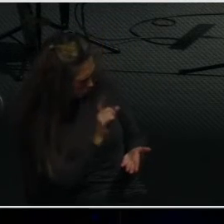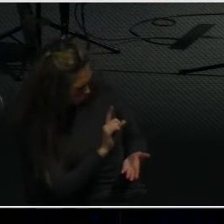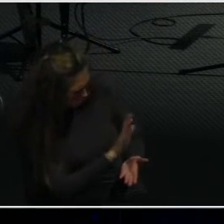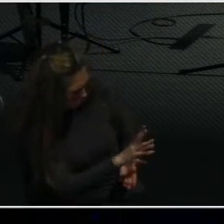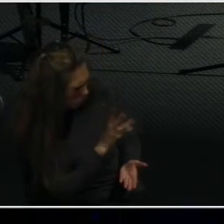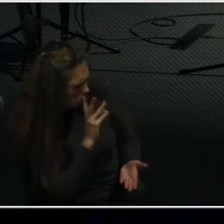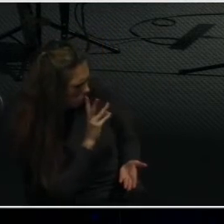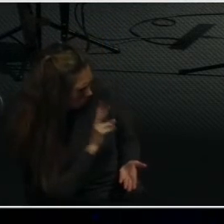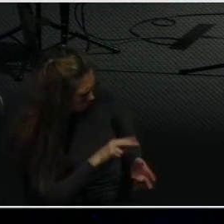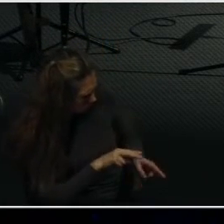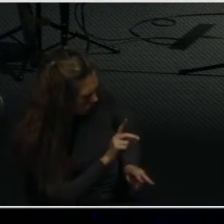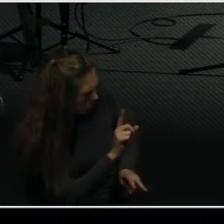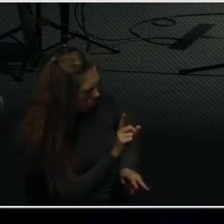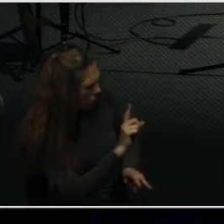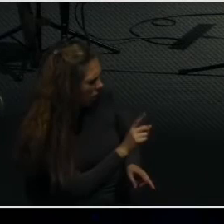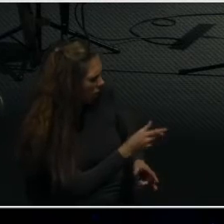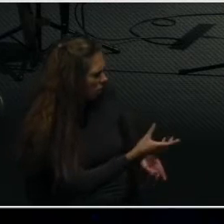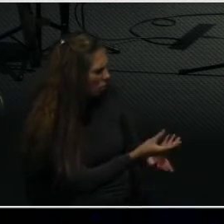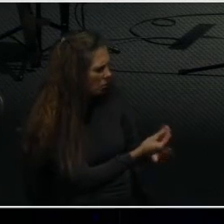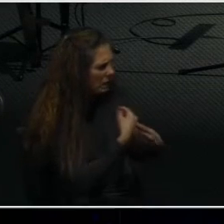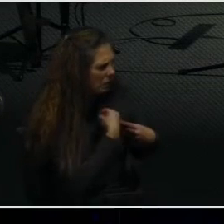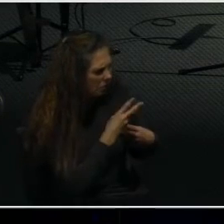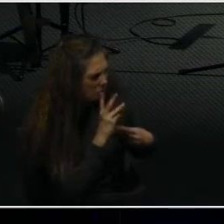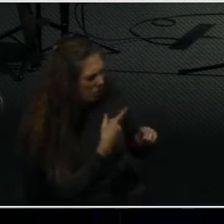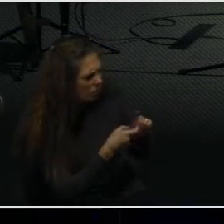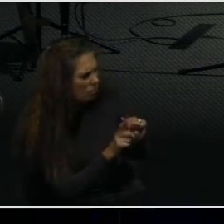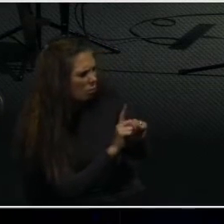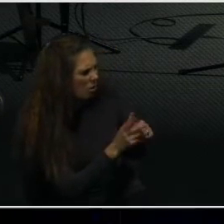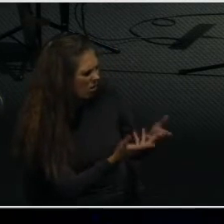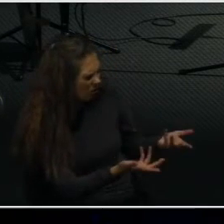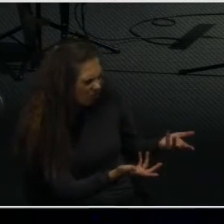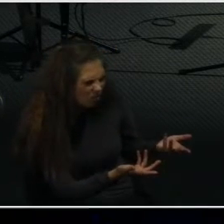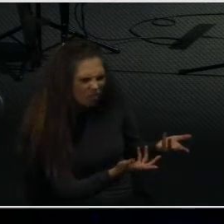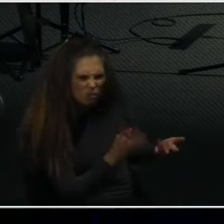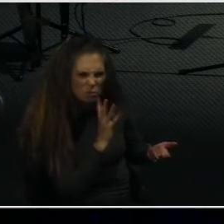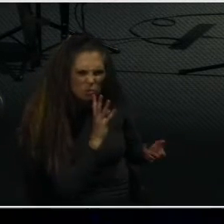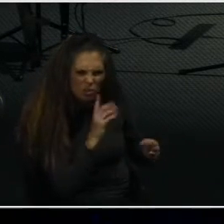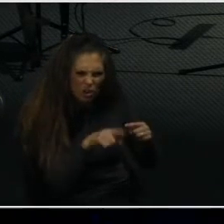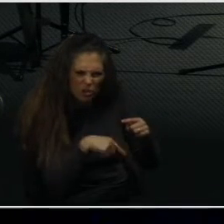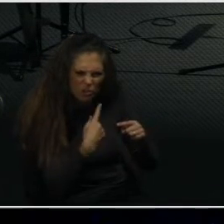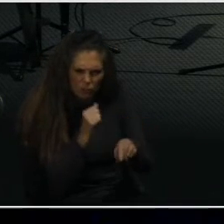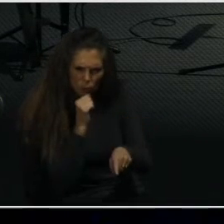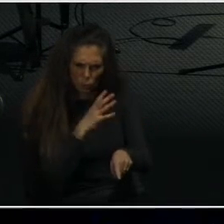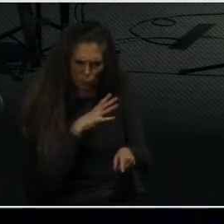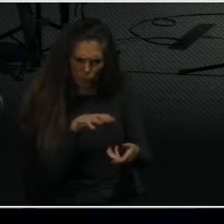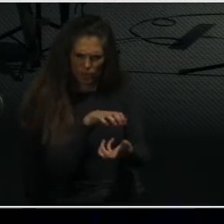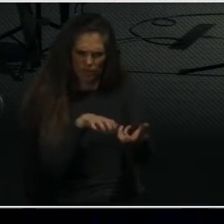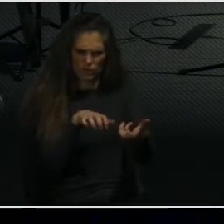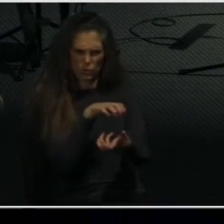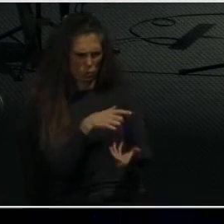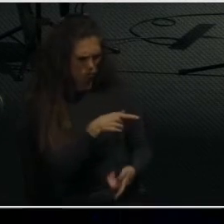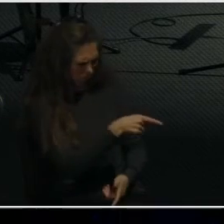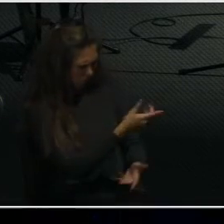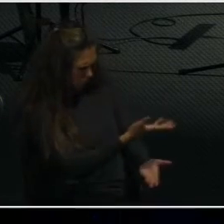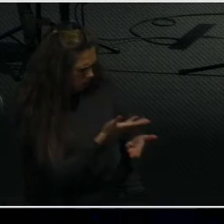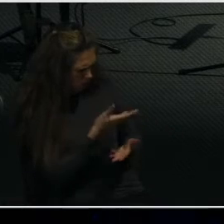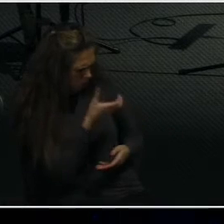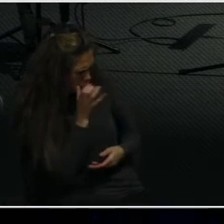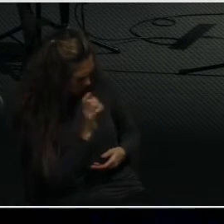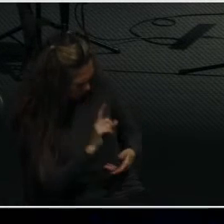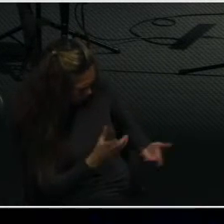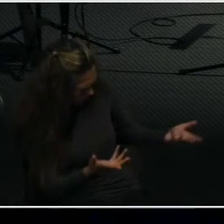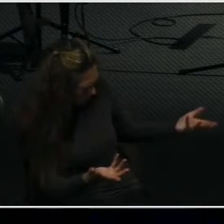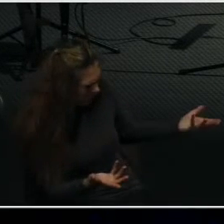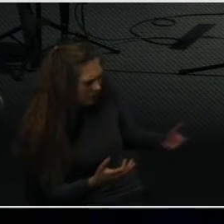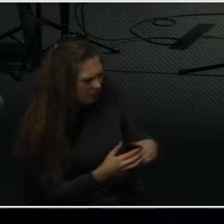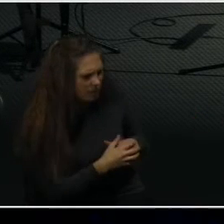that he can, you know, offer me a drink?" She says, "You have nothing to draw water with. Like, where are you going to get this water?" And